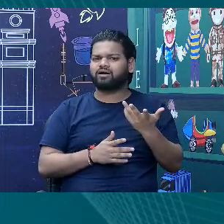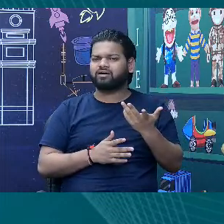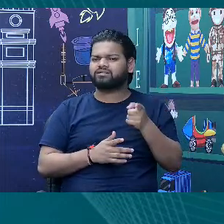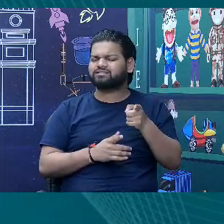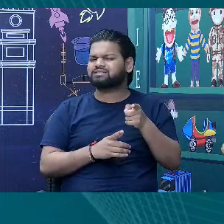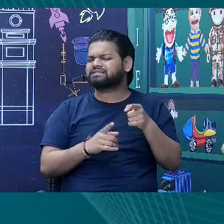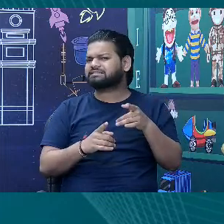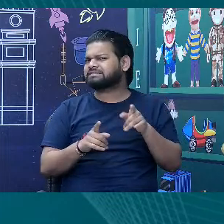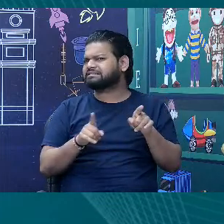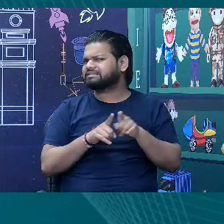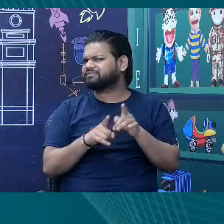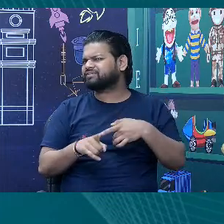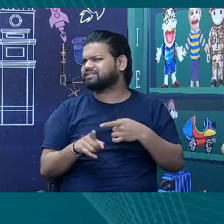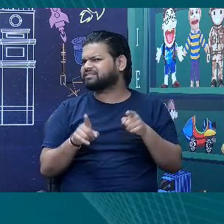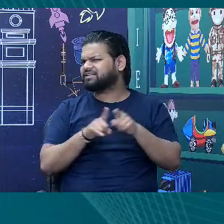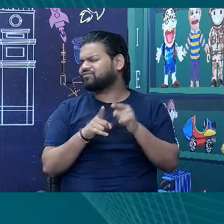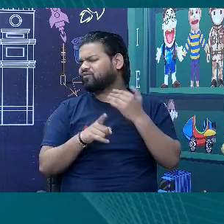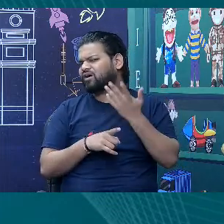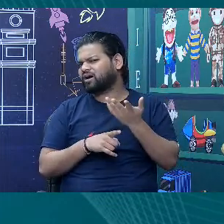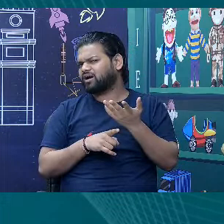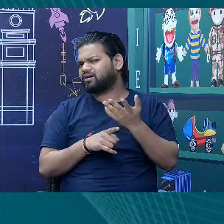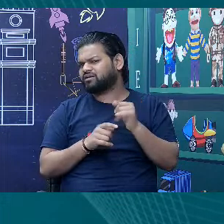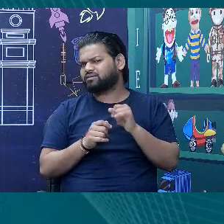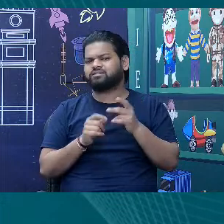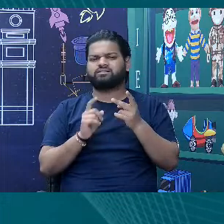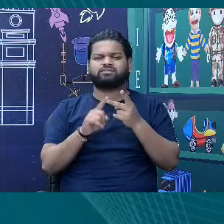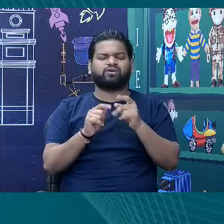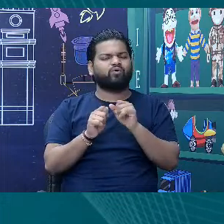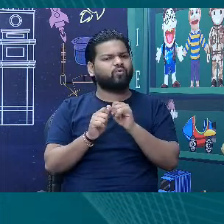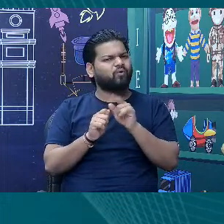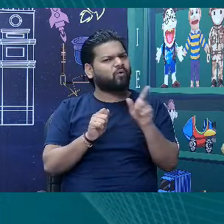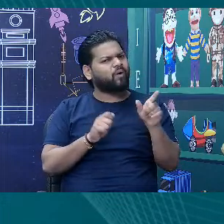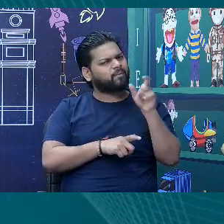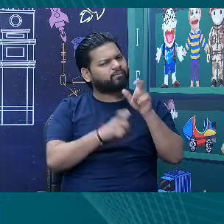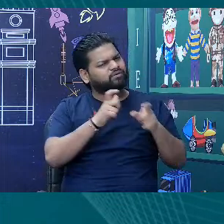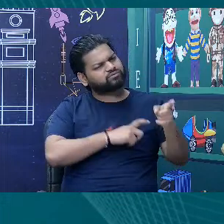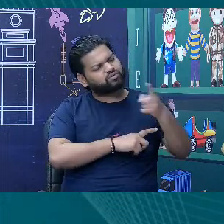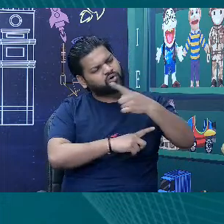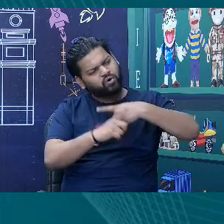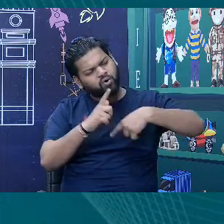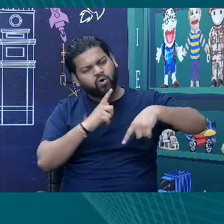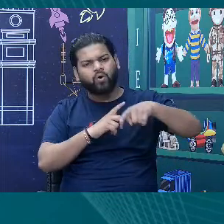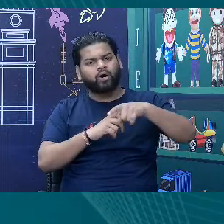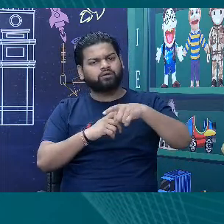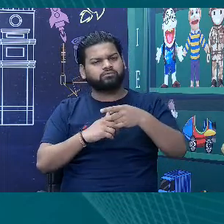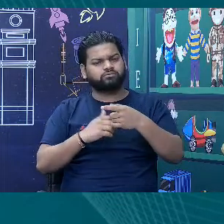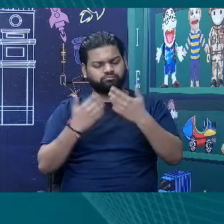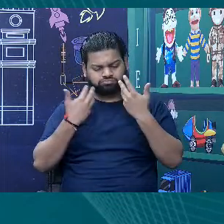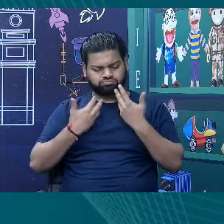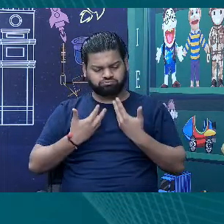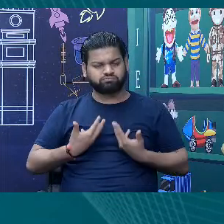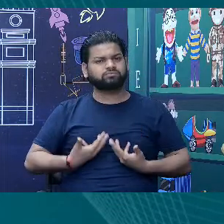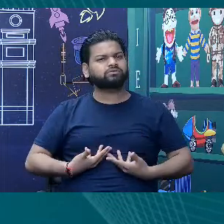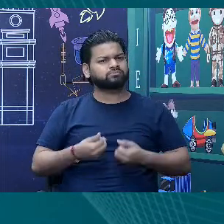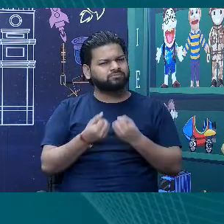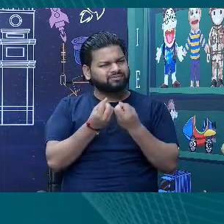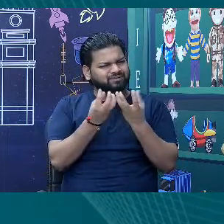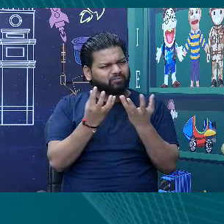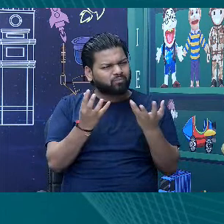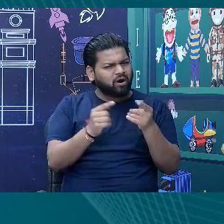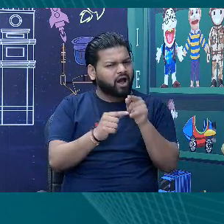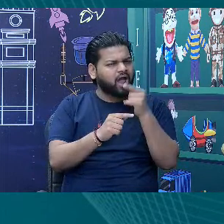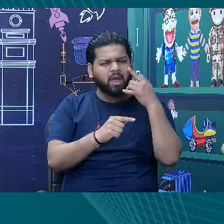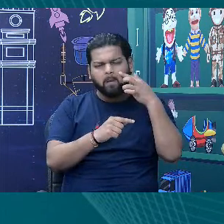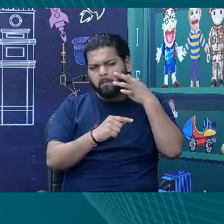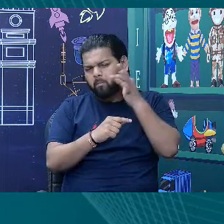way. And then all of us have some things that we can feel thankful for in our body itself, you know. So